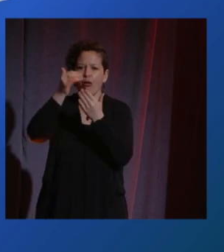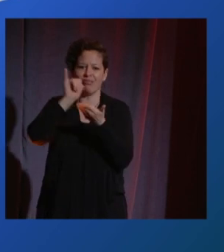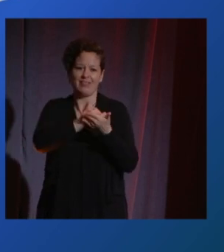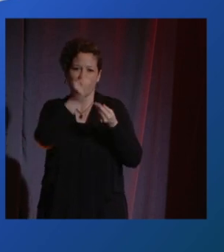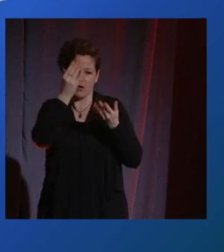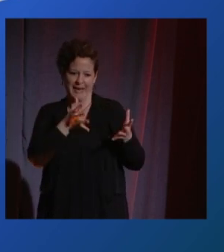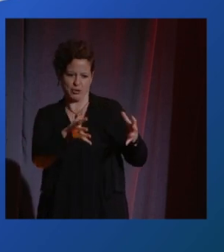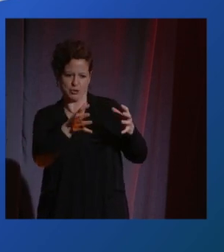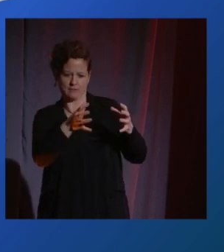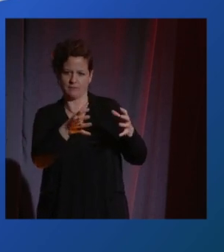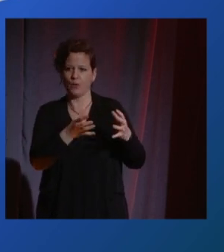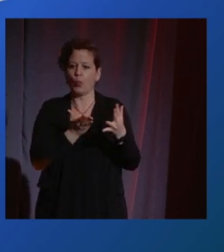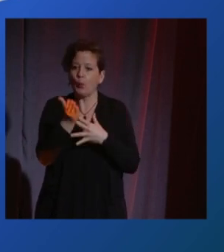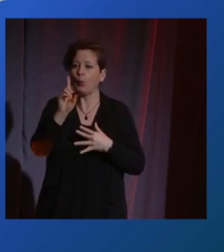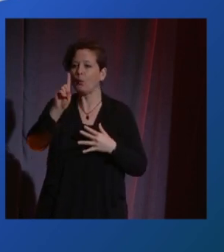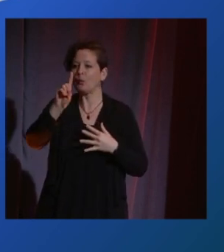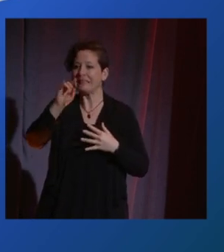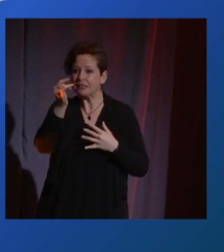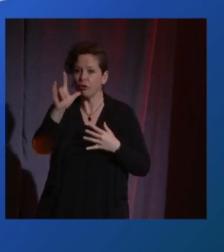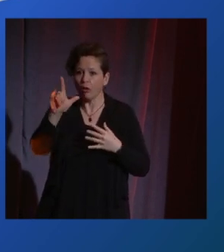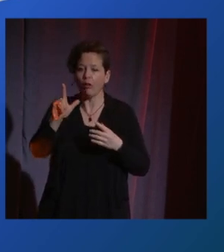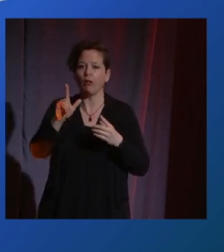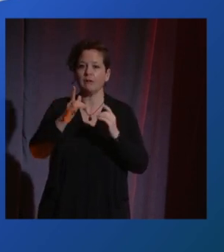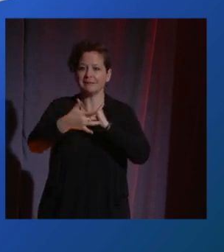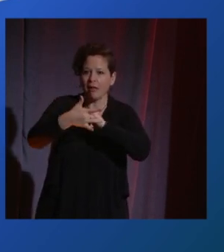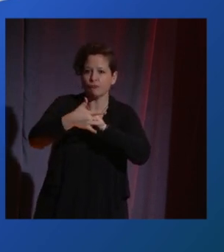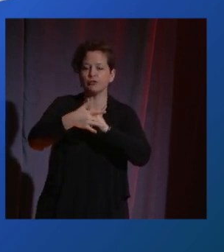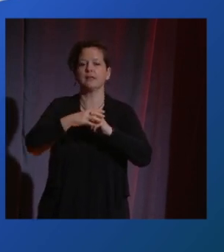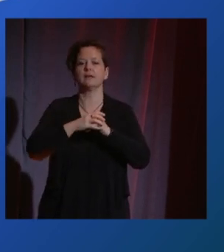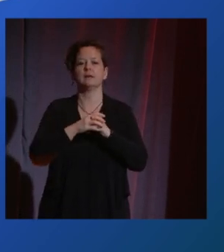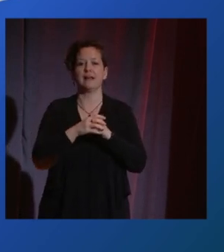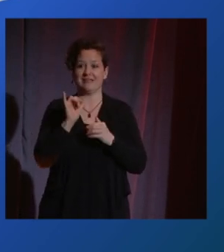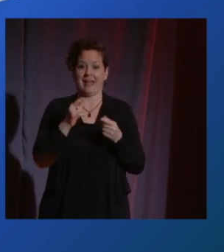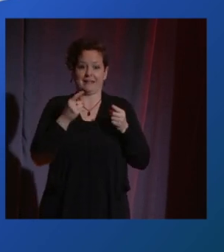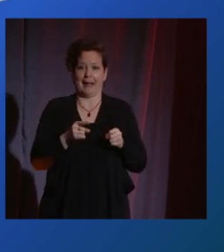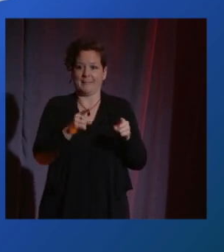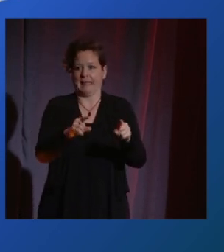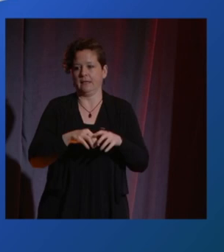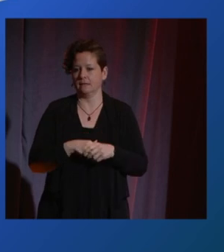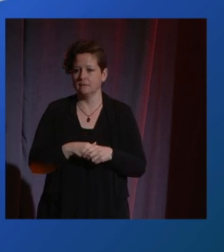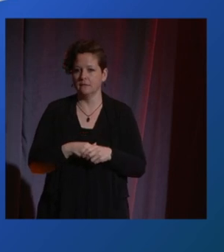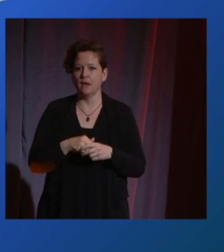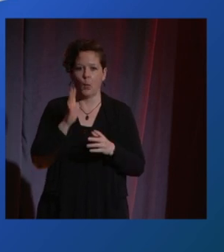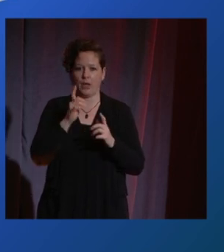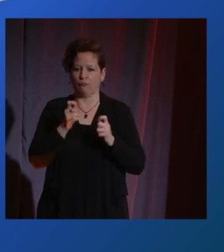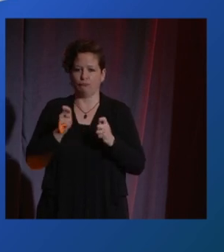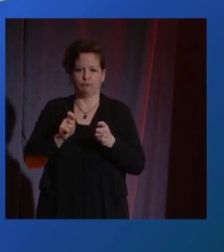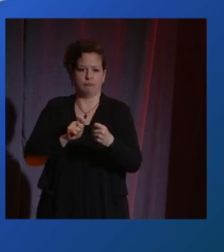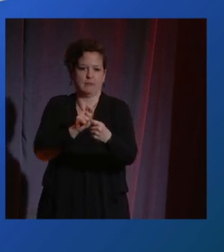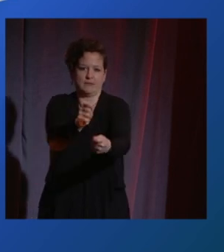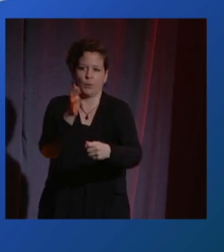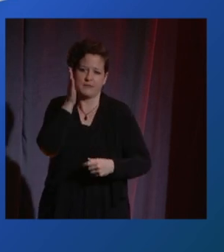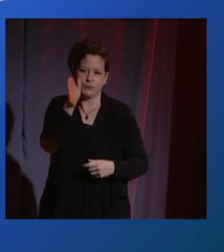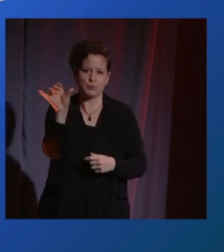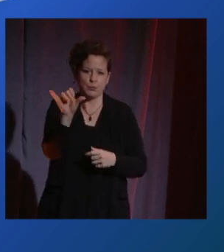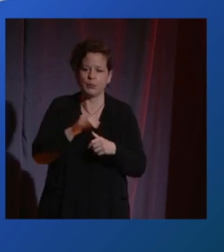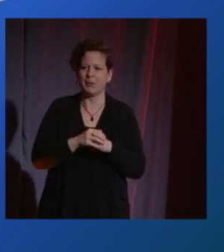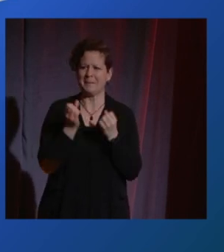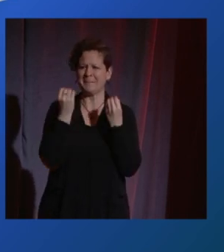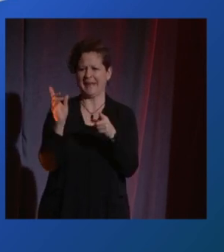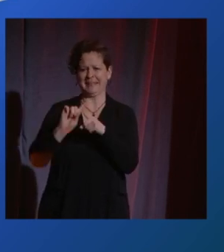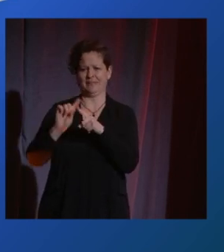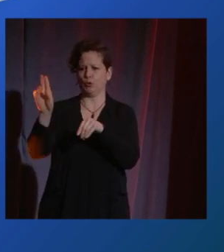is this is what is about to to happen huge transformation and there's many players in it many